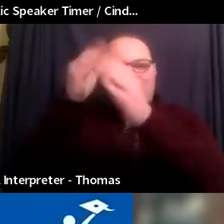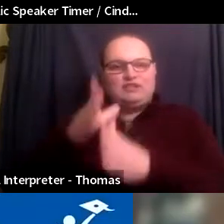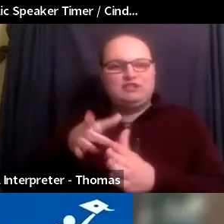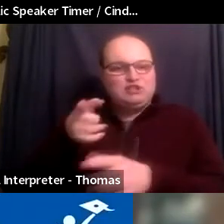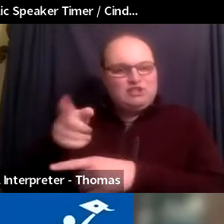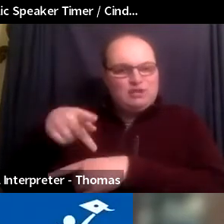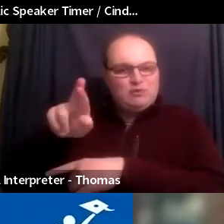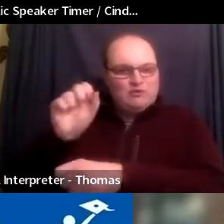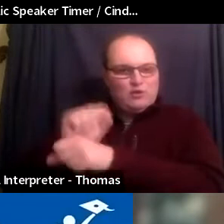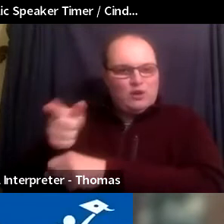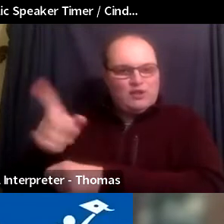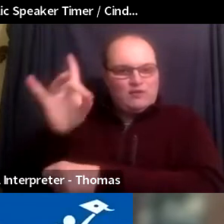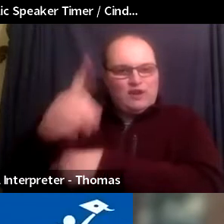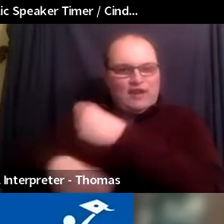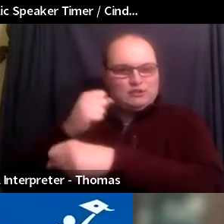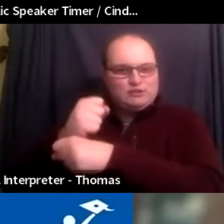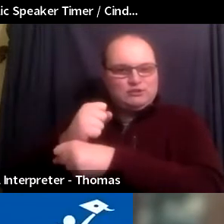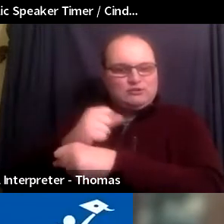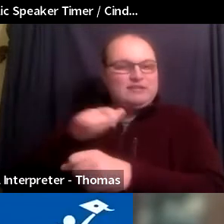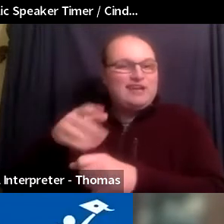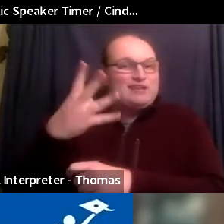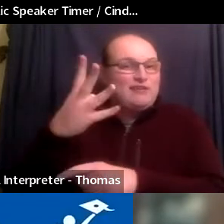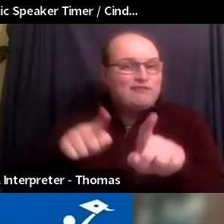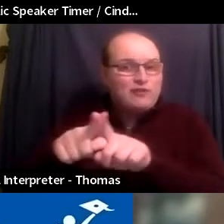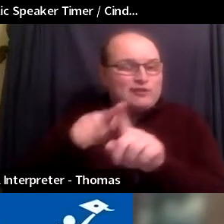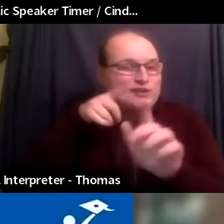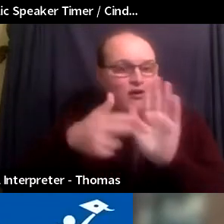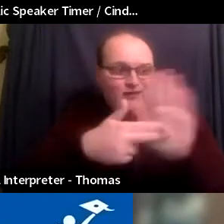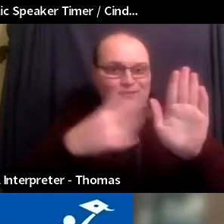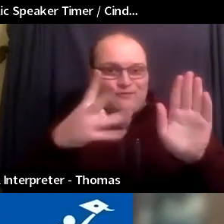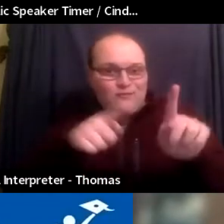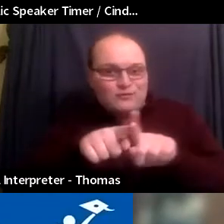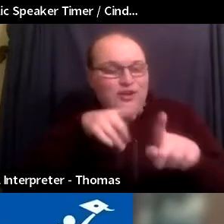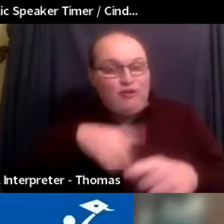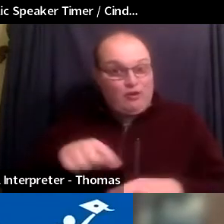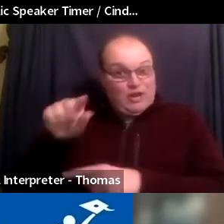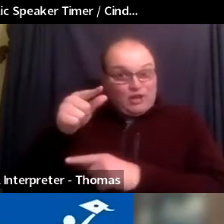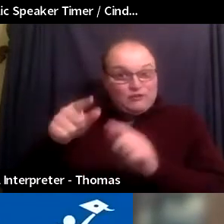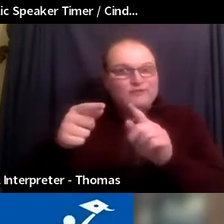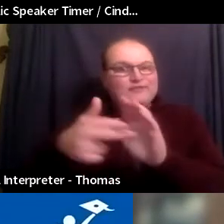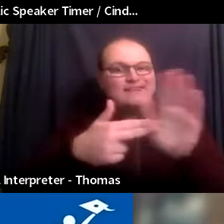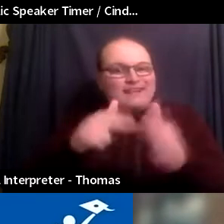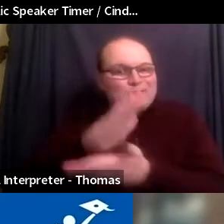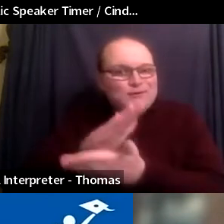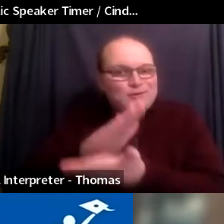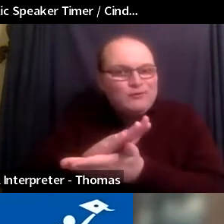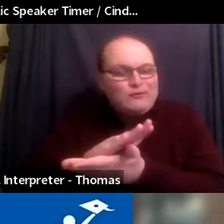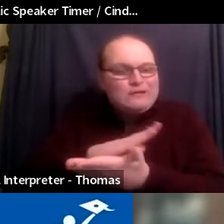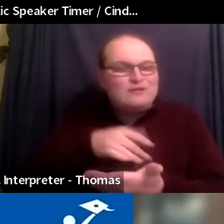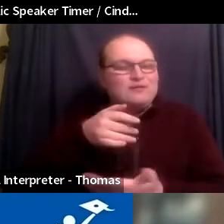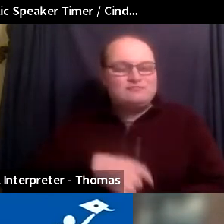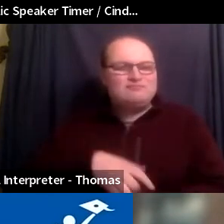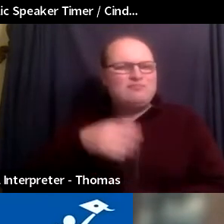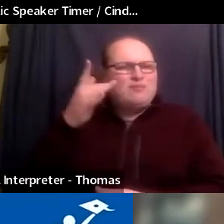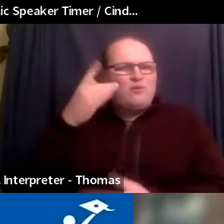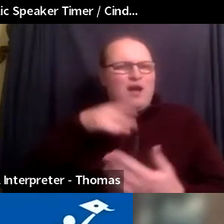8 years. Pointer Ridge is a 4-star school, green school, and is E-Gate certified. Why consolidate a neighborhood school when